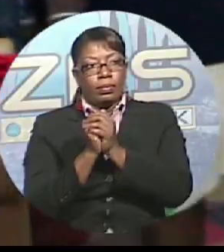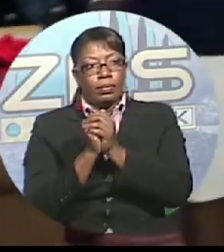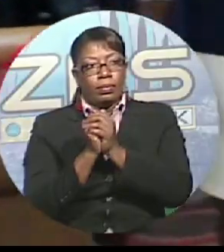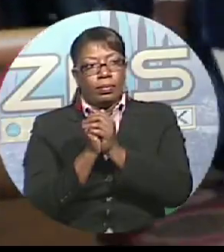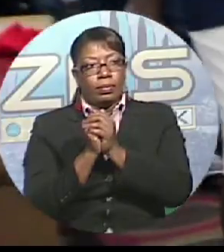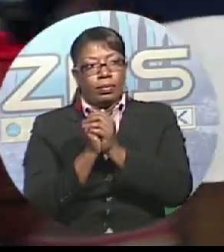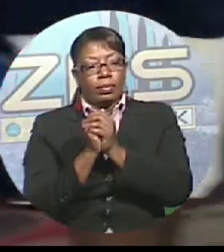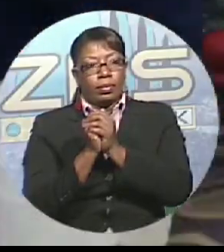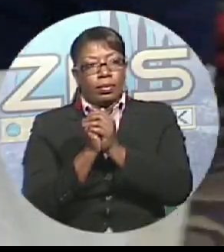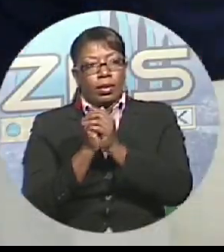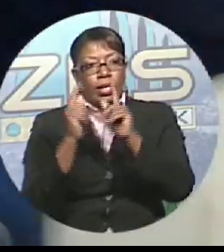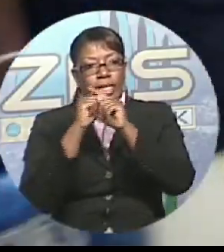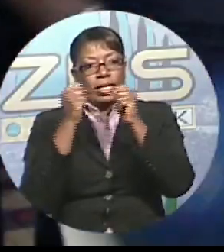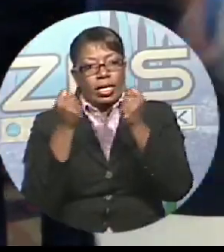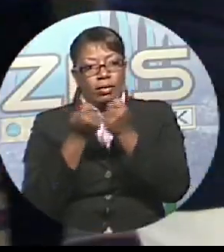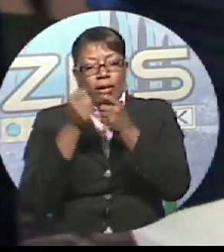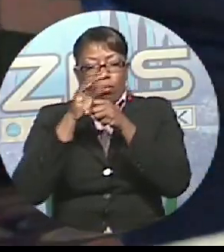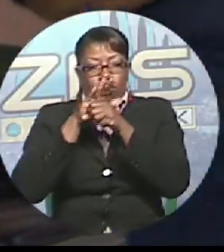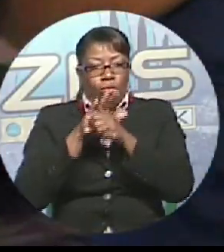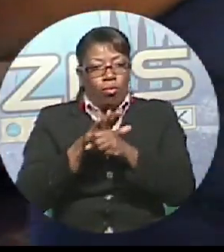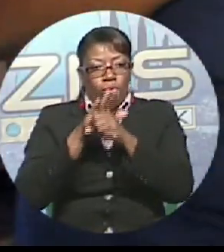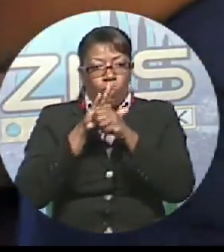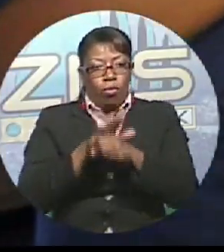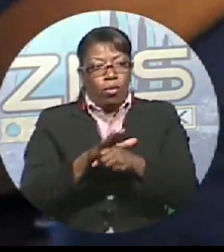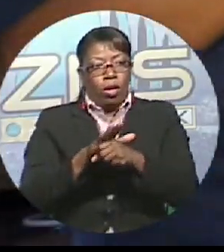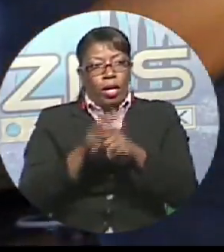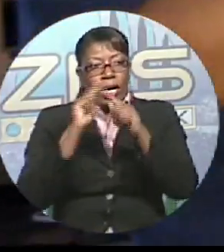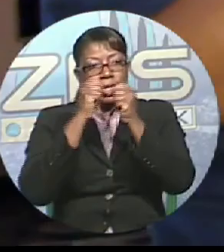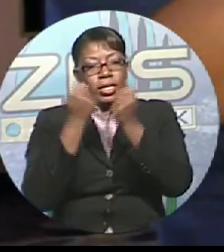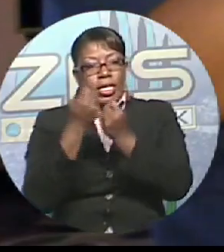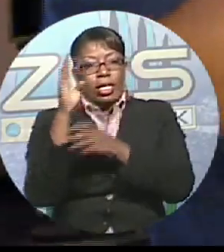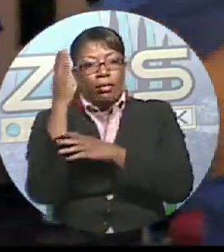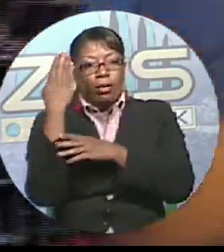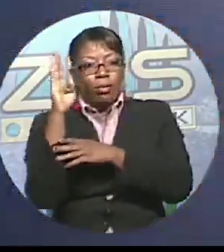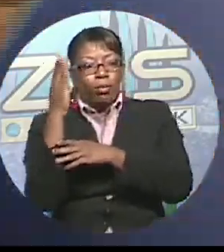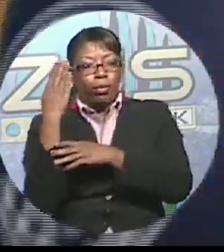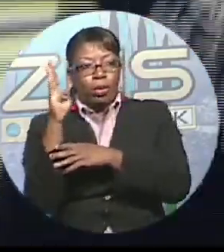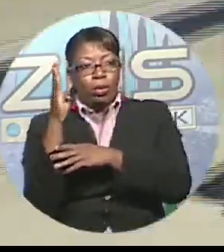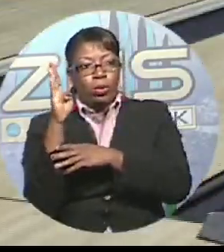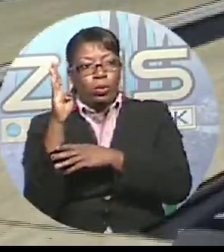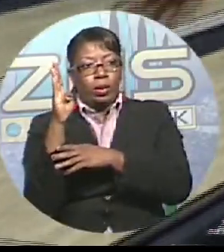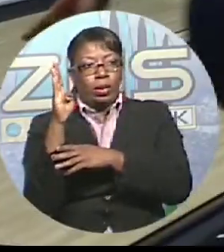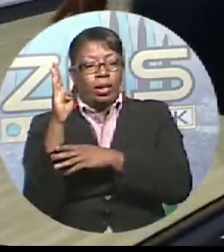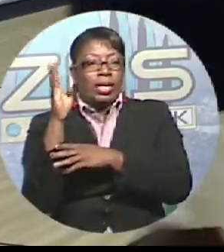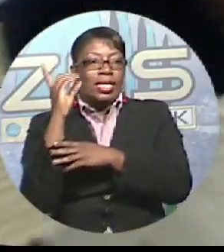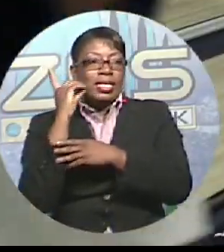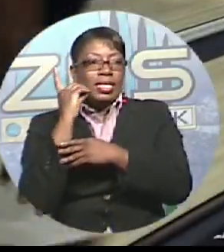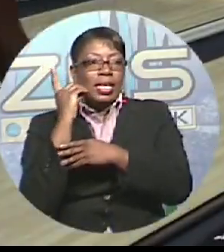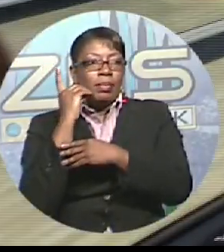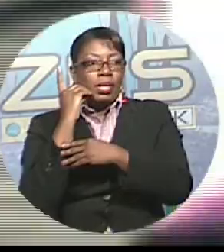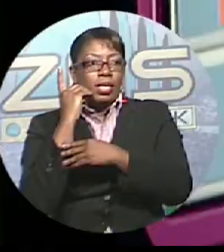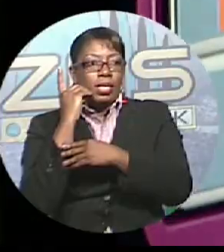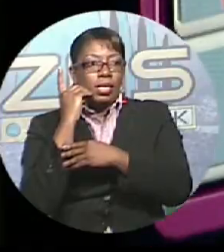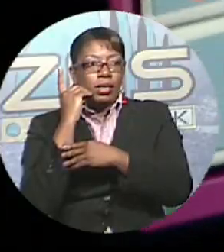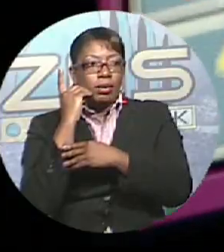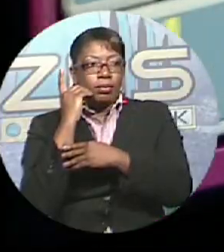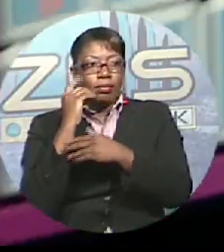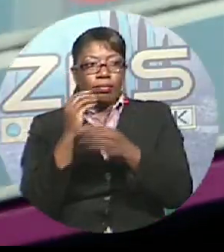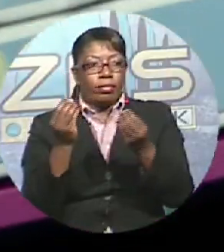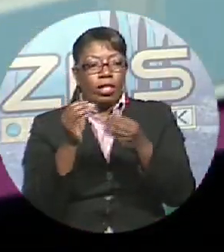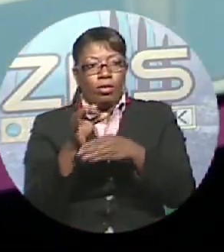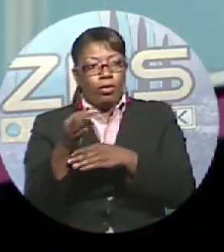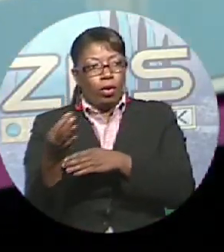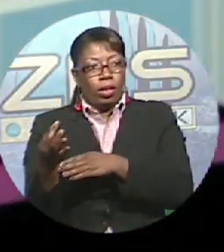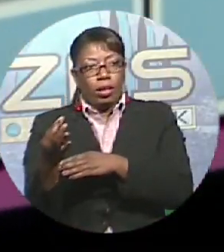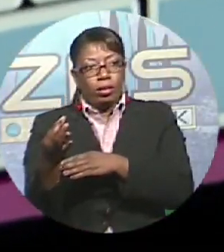And no team felt the pressure more than Team Blue with Karen and ace bowler Debbie, but the pins weren't falling for Debbie